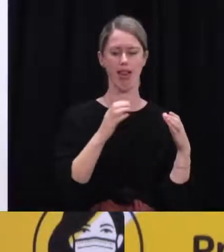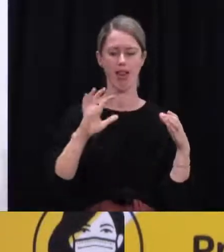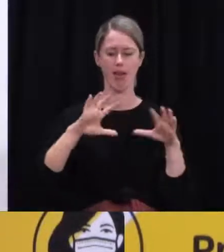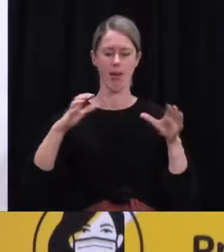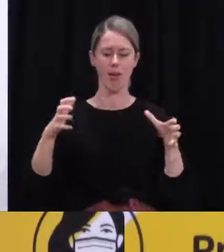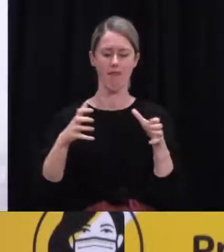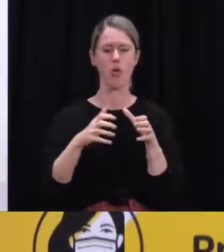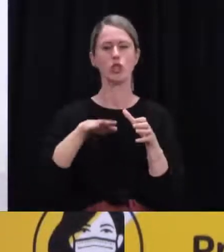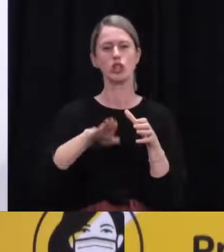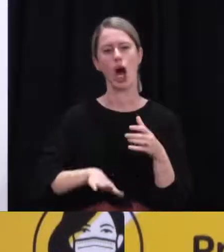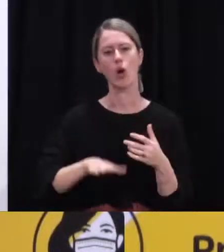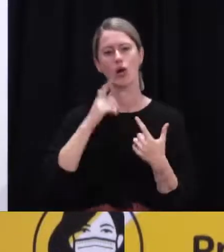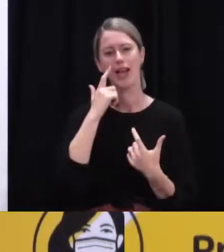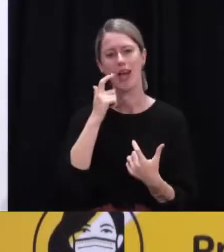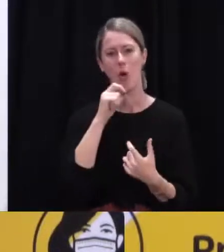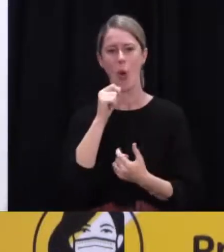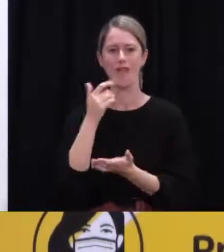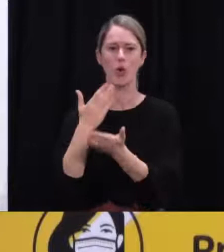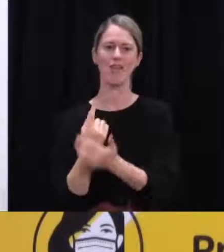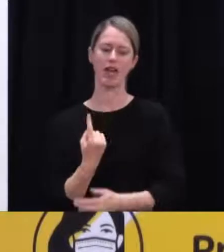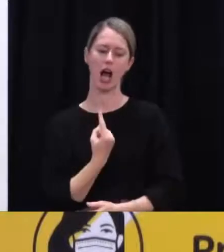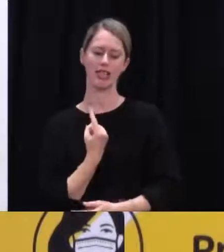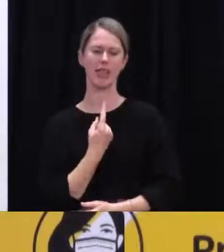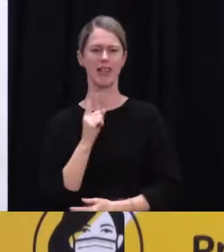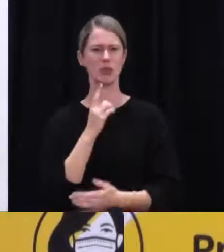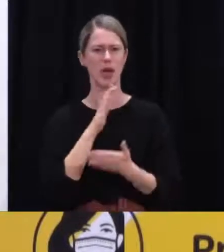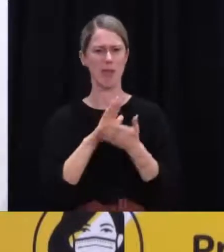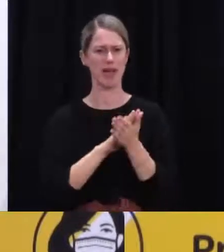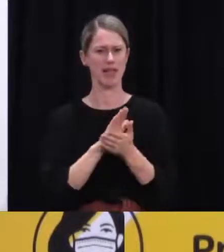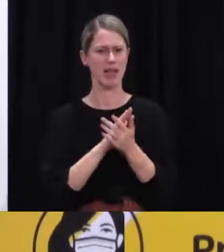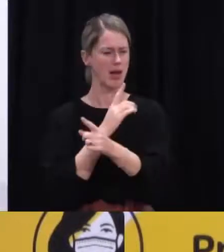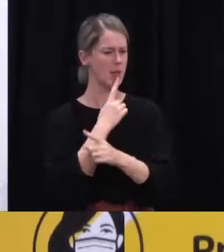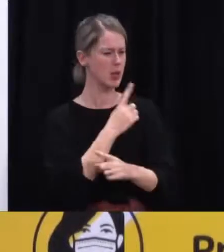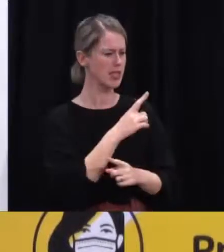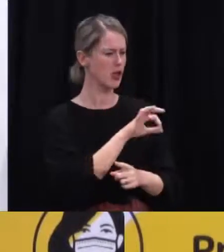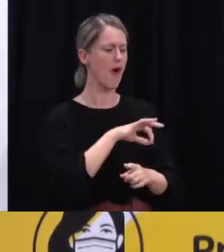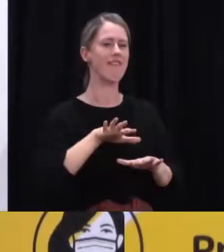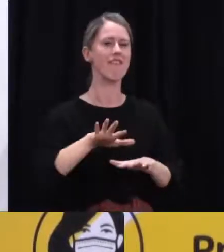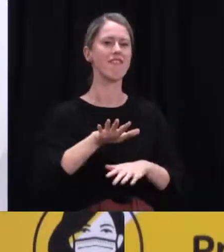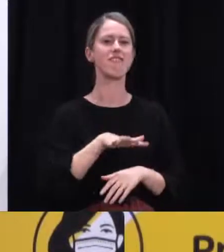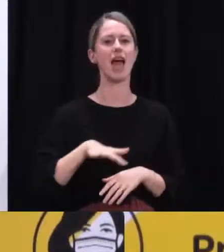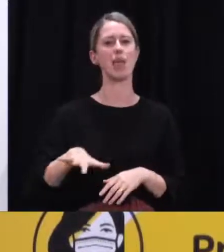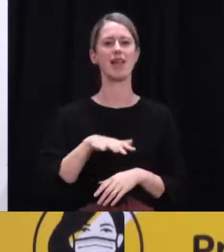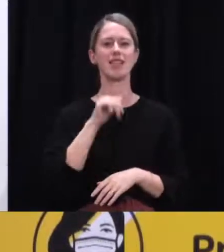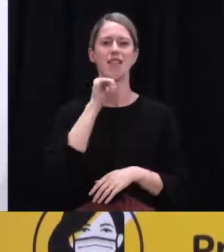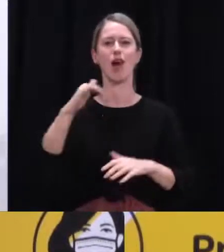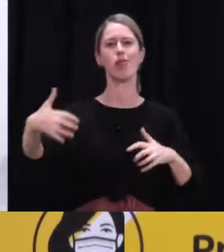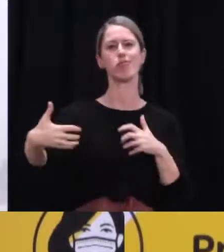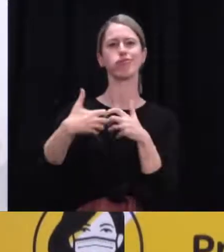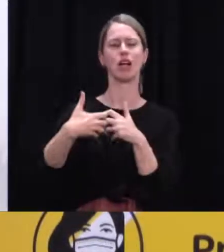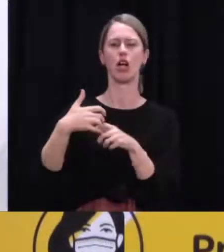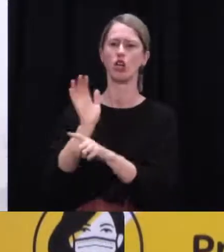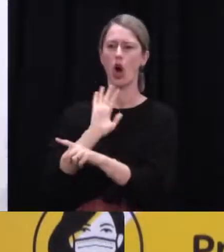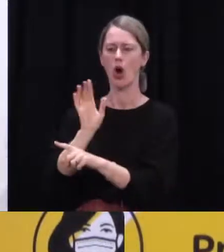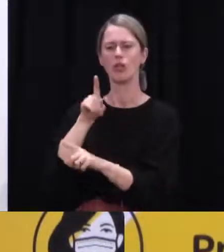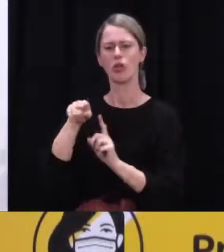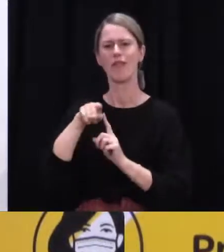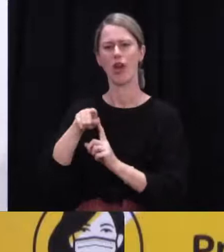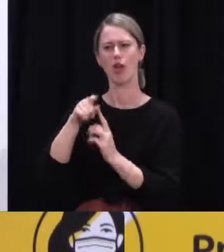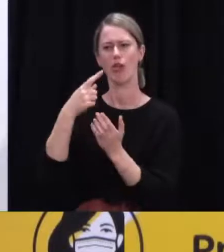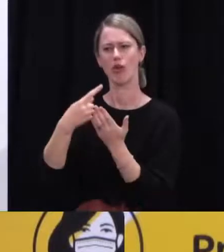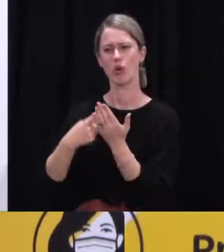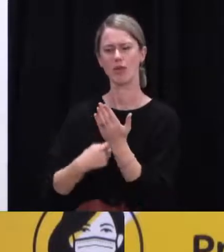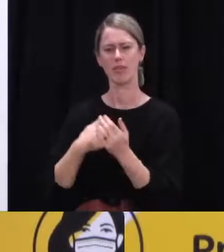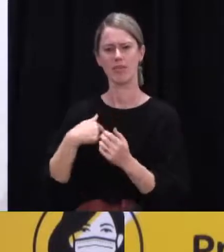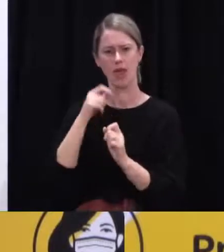for childcare, where people are living alone and so on. That was effectively what I was referring to. Families hanging out with families for the sake of it, though, wasn't it? Not for the sake of it, but people should follow the guidelines. But